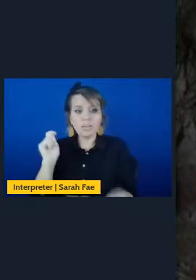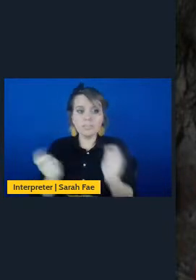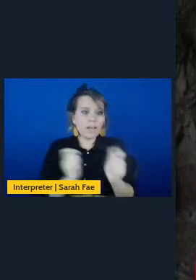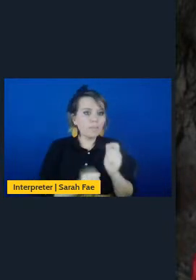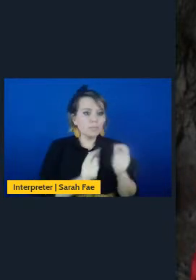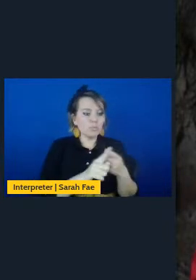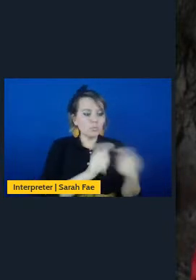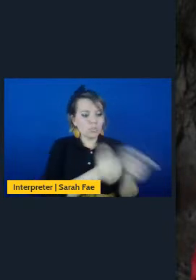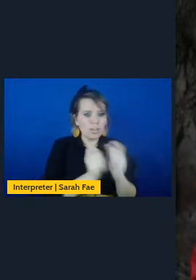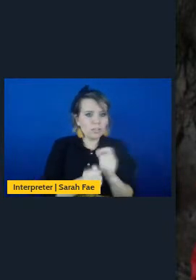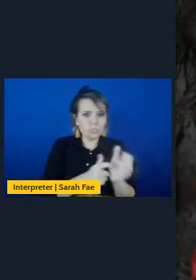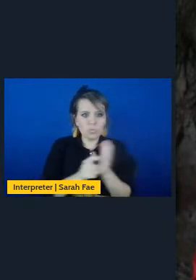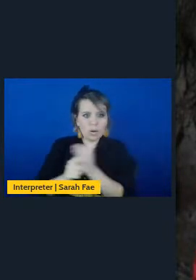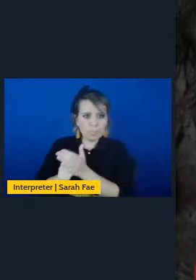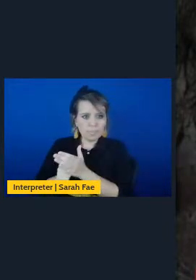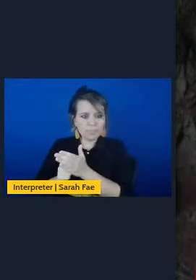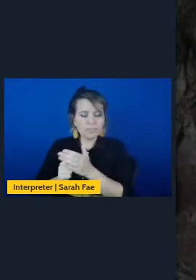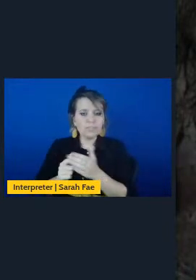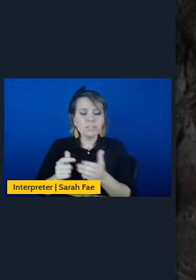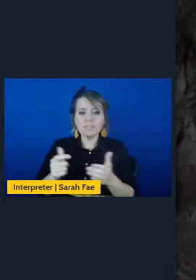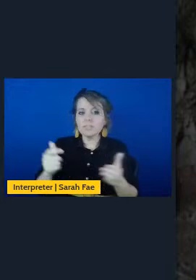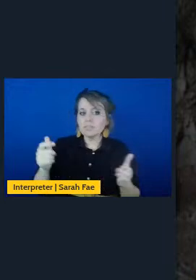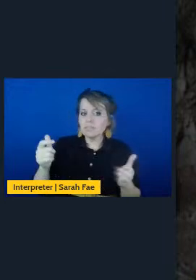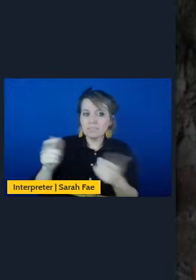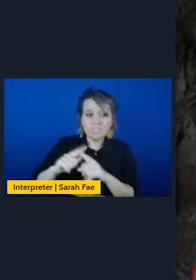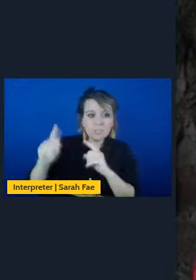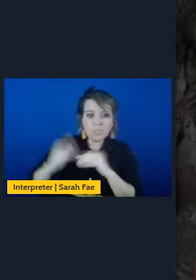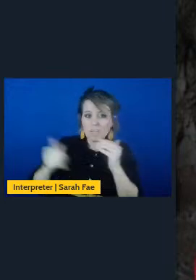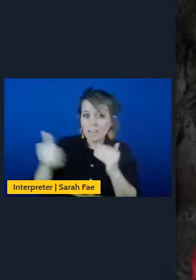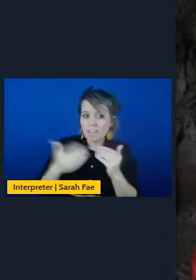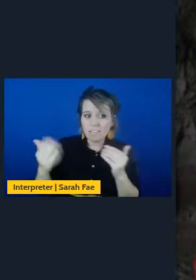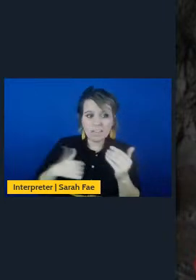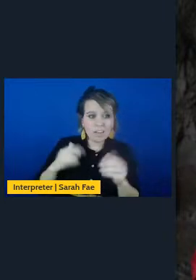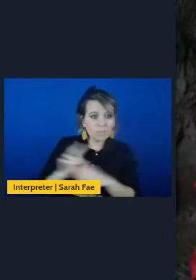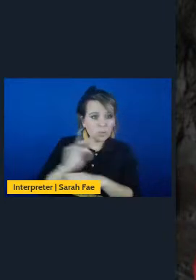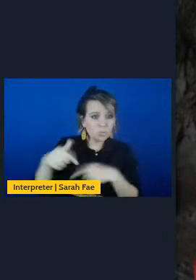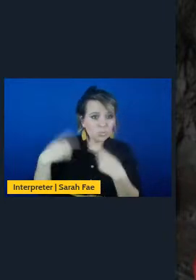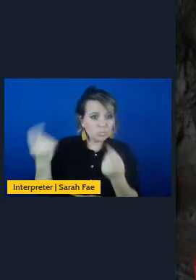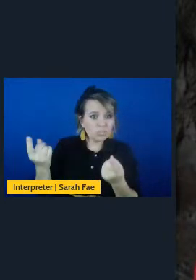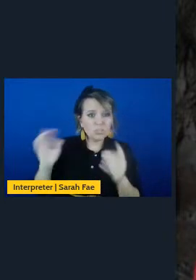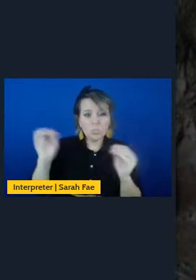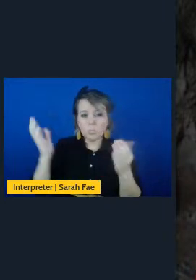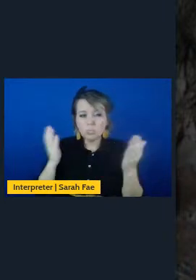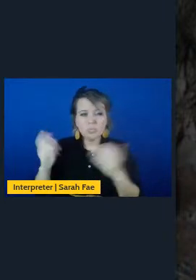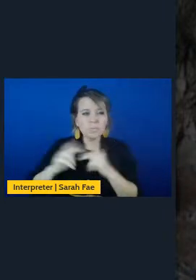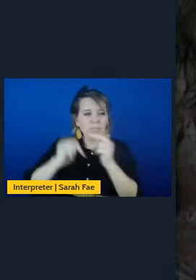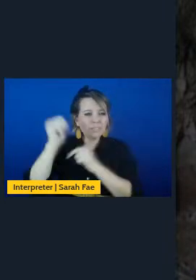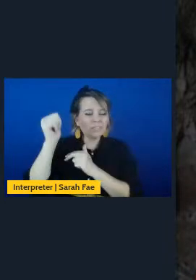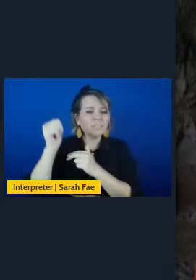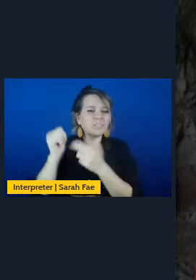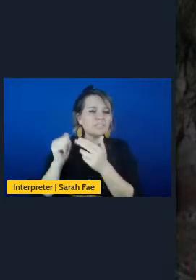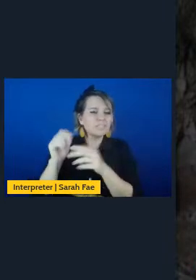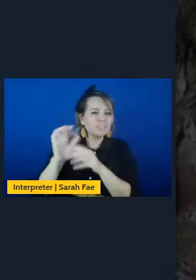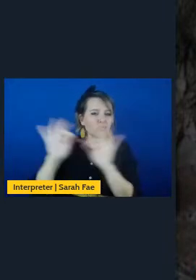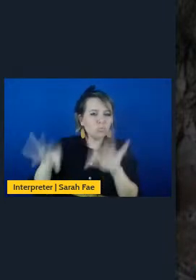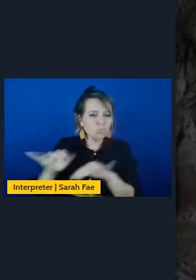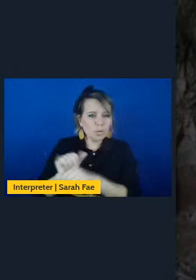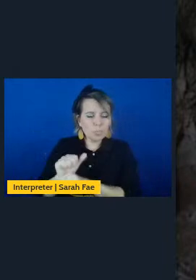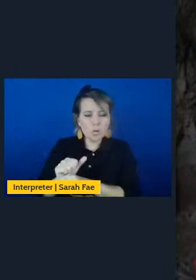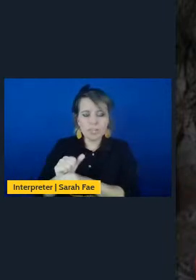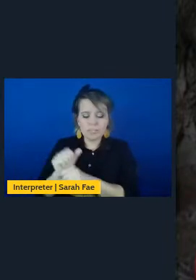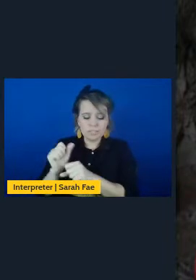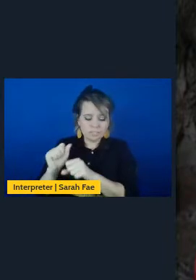requirements. Unlike anything else that I'd used in terms of serverless building frameworks and other deployment methods, this just